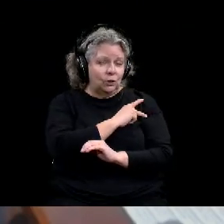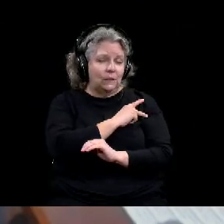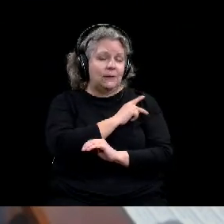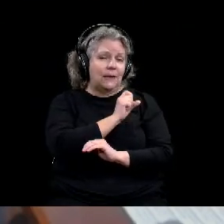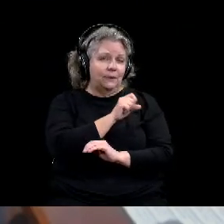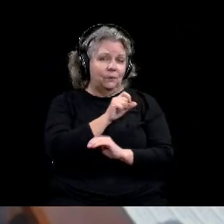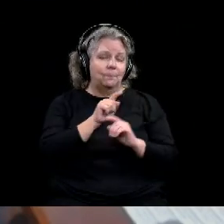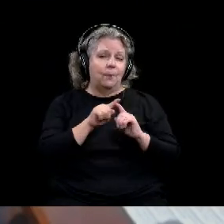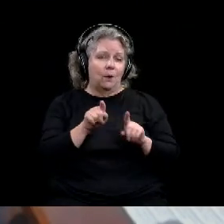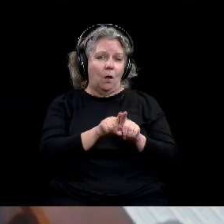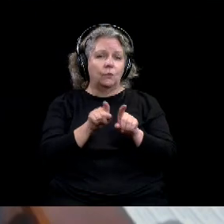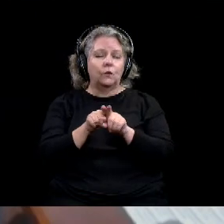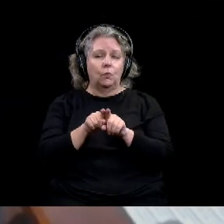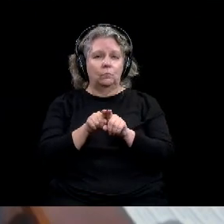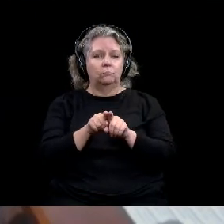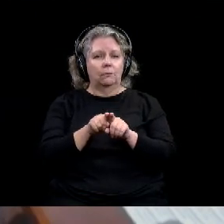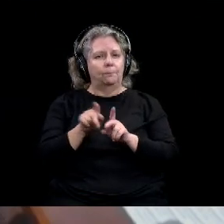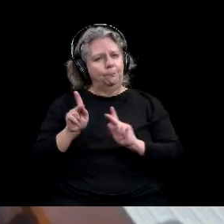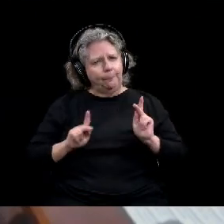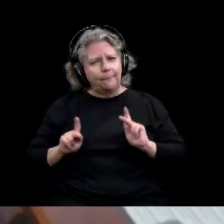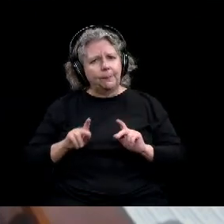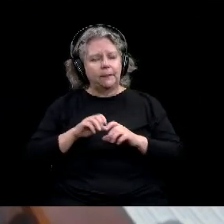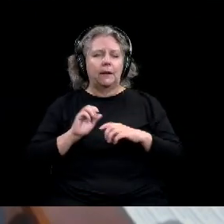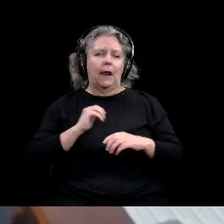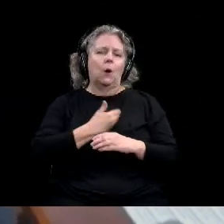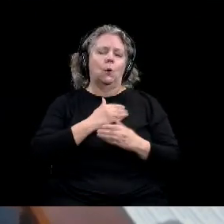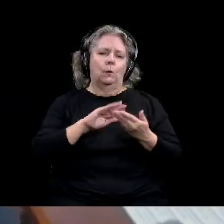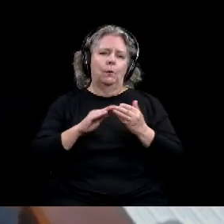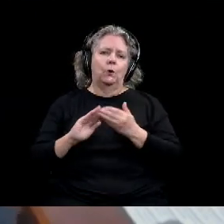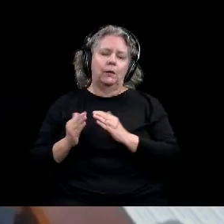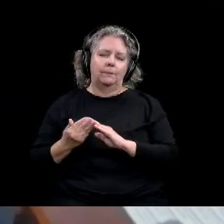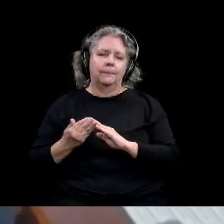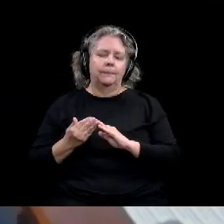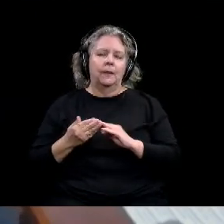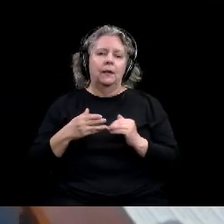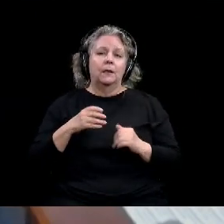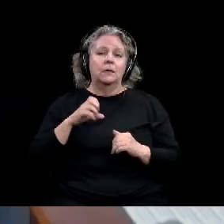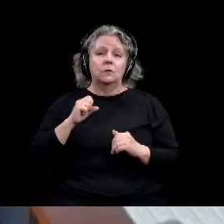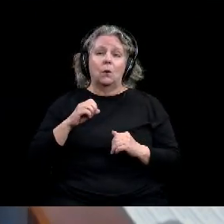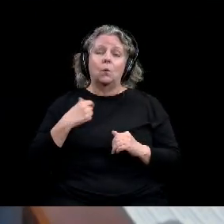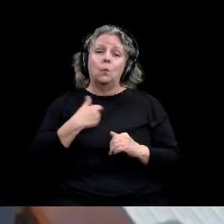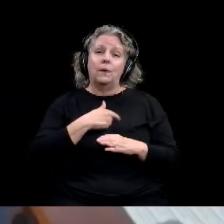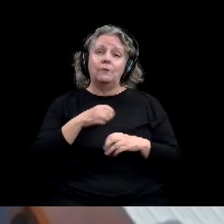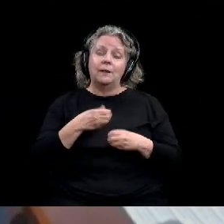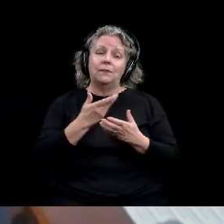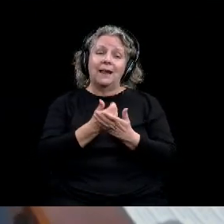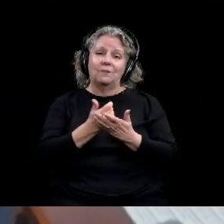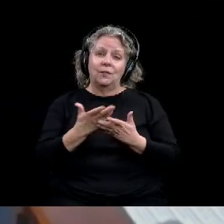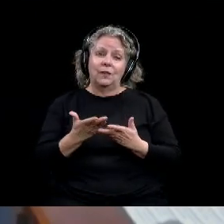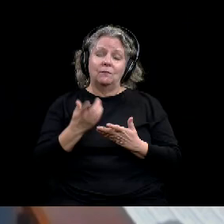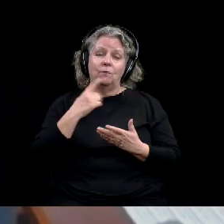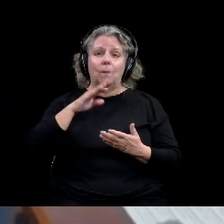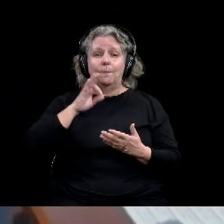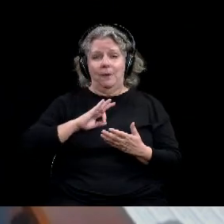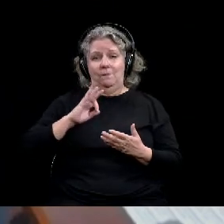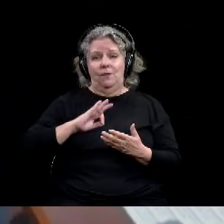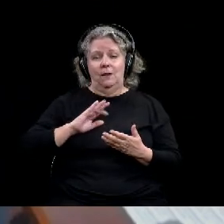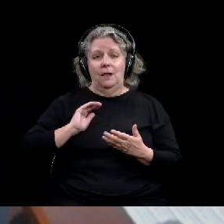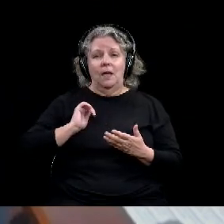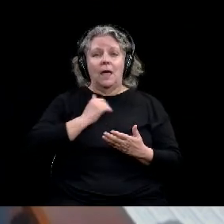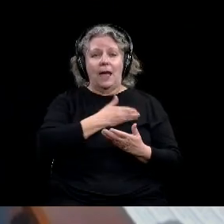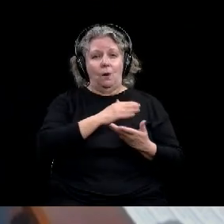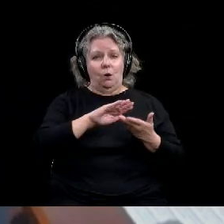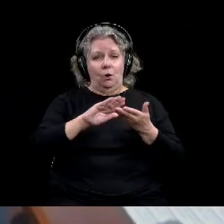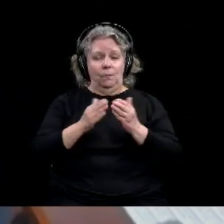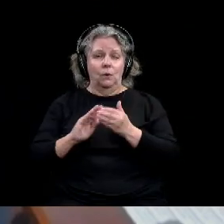been to the benefit of our community and to members of our community, and will be moving forward as well. We